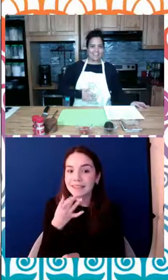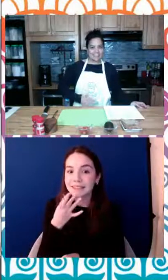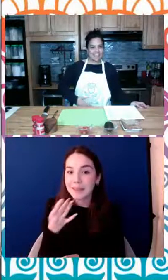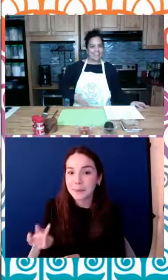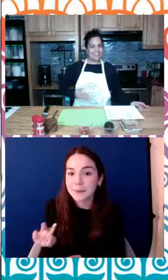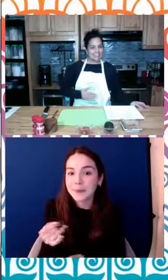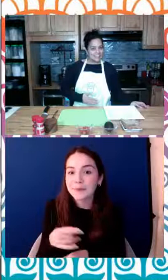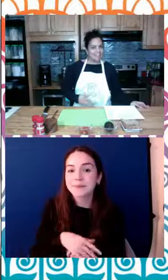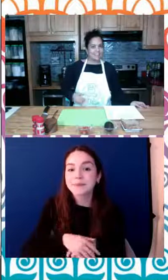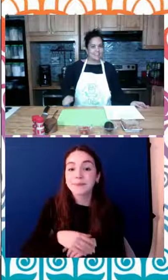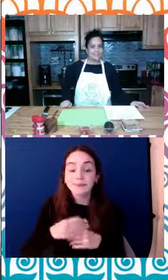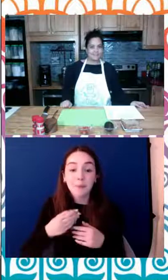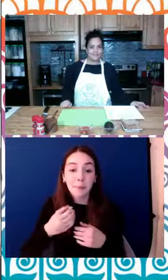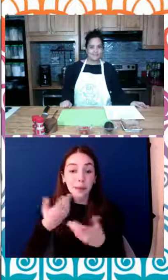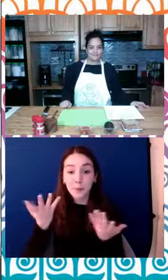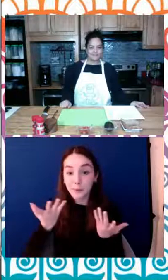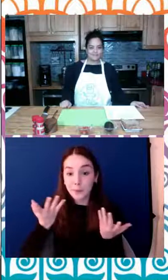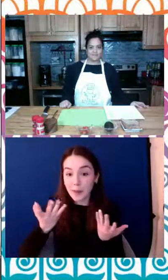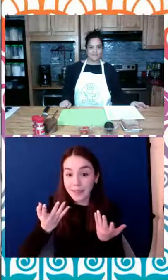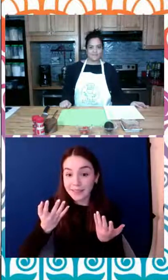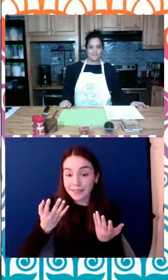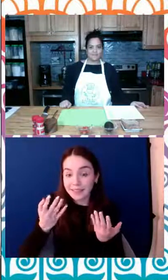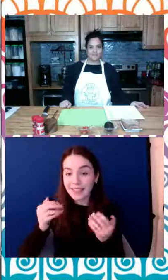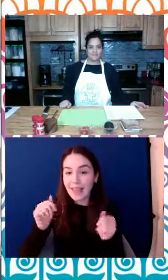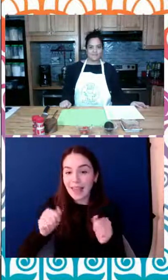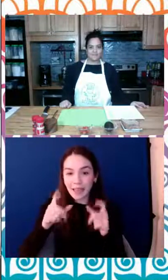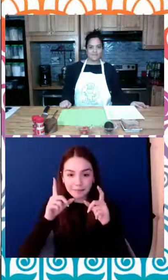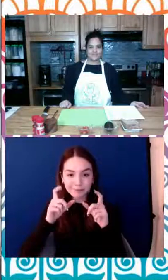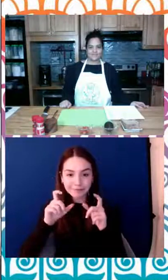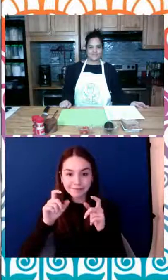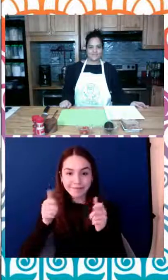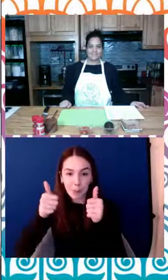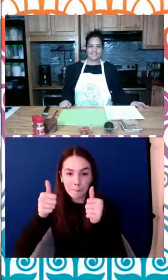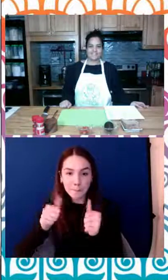are going to make something Instagrammable, maybe.